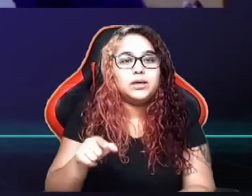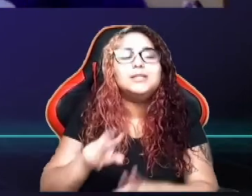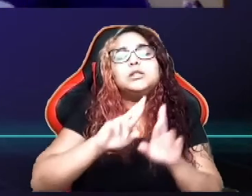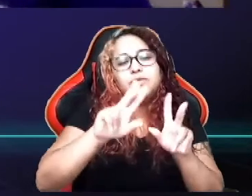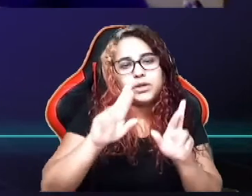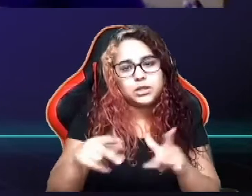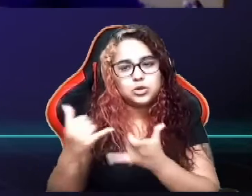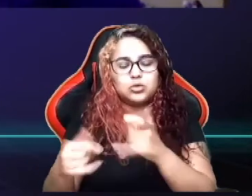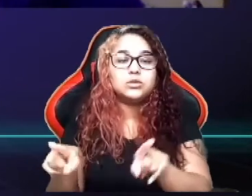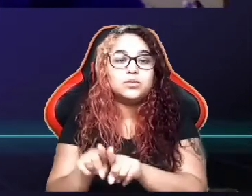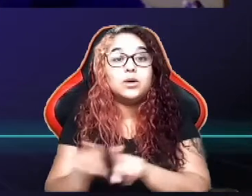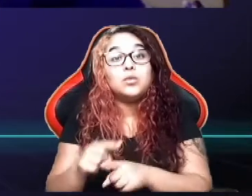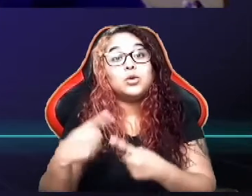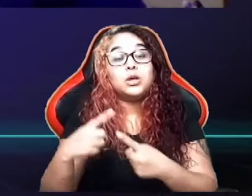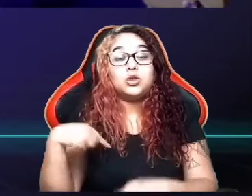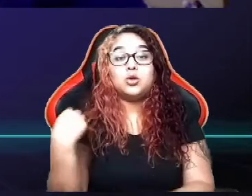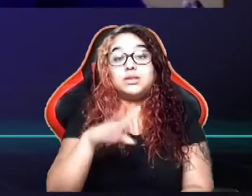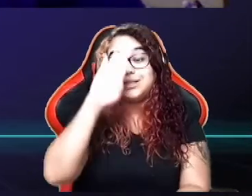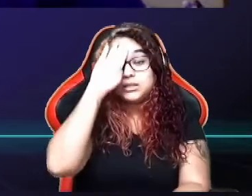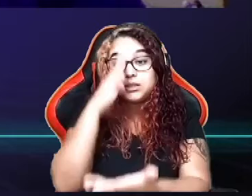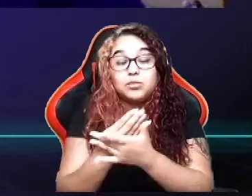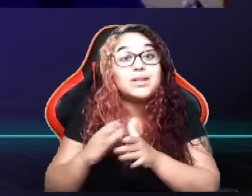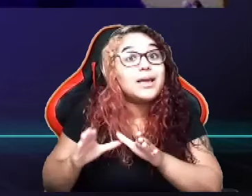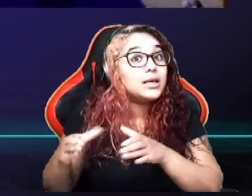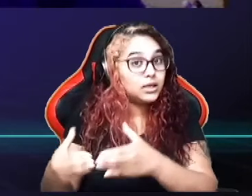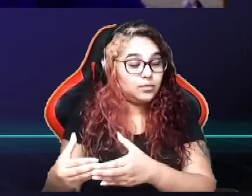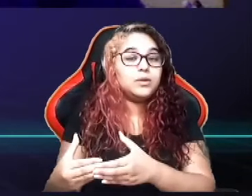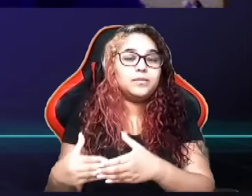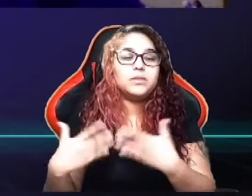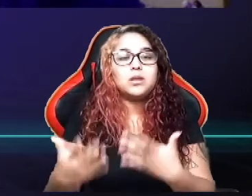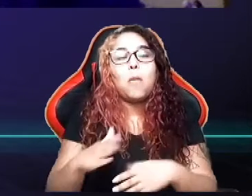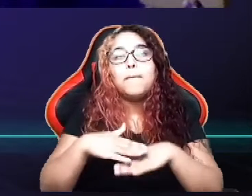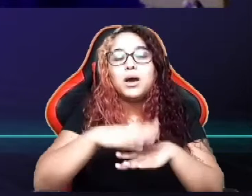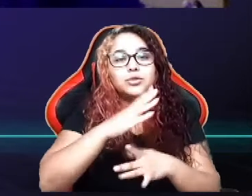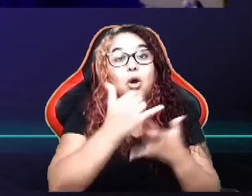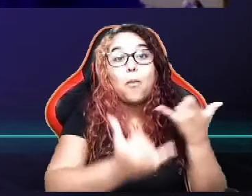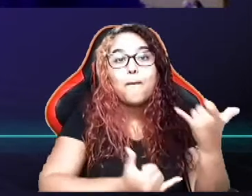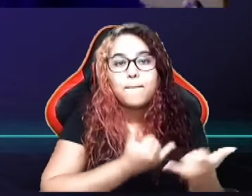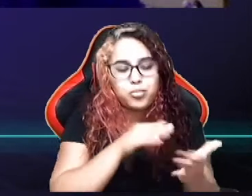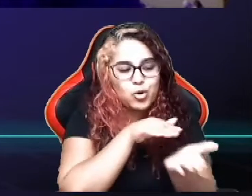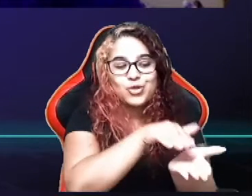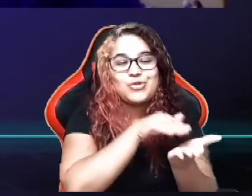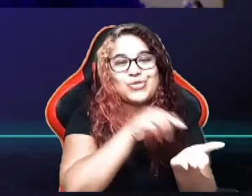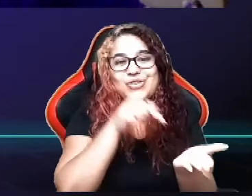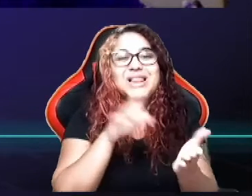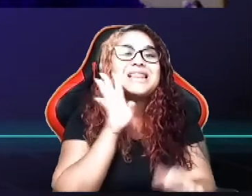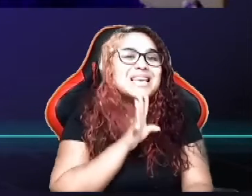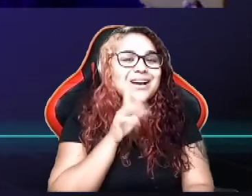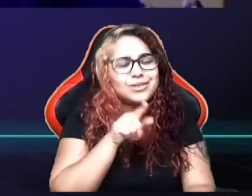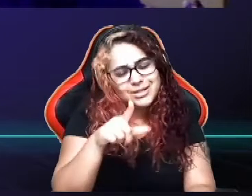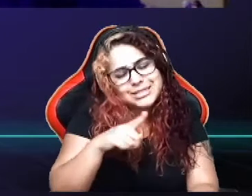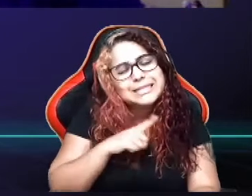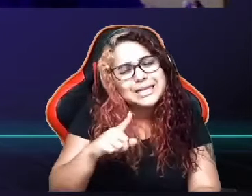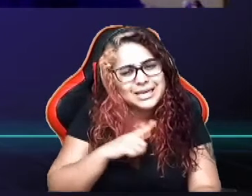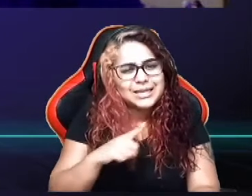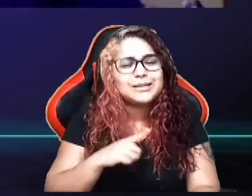game and on others because we really believe in the team. More than having a great